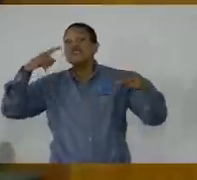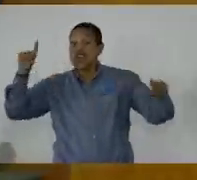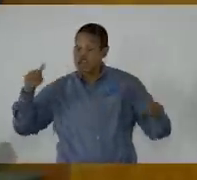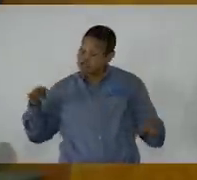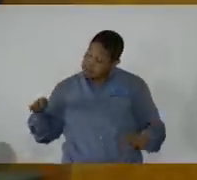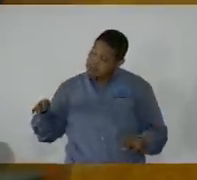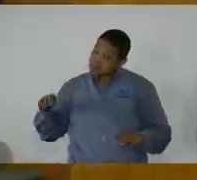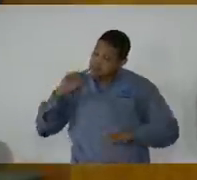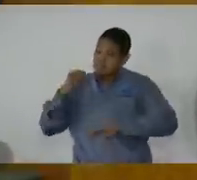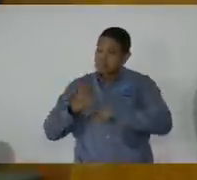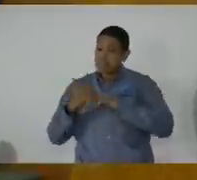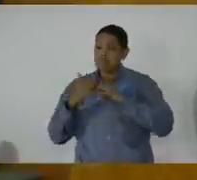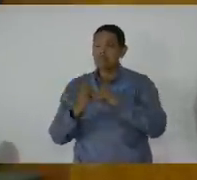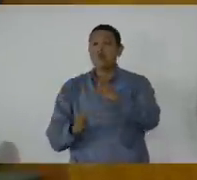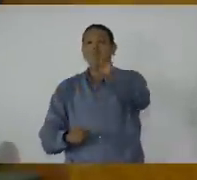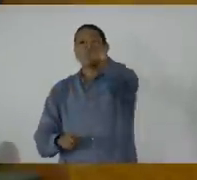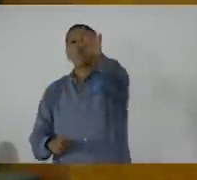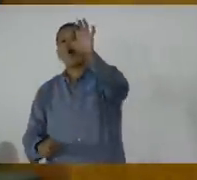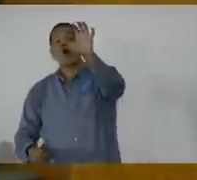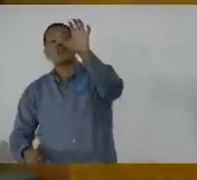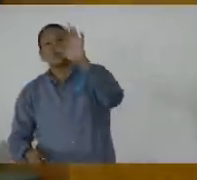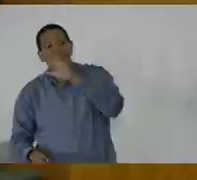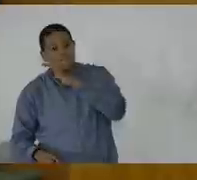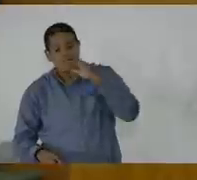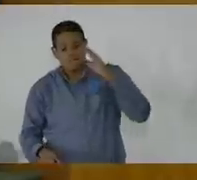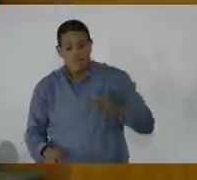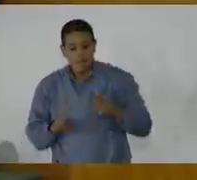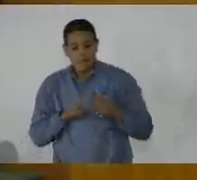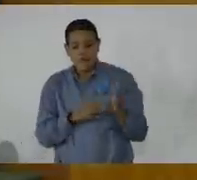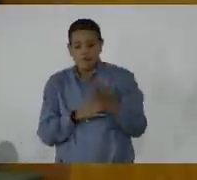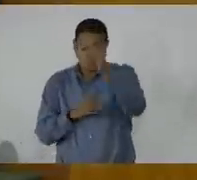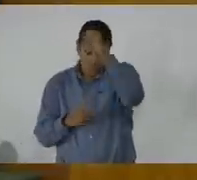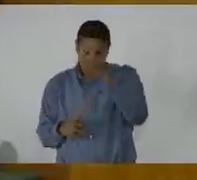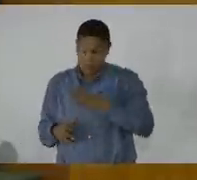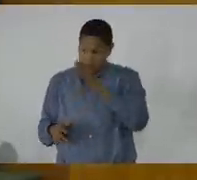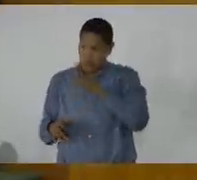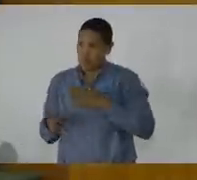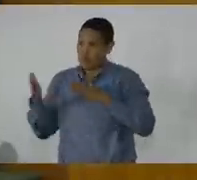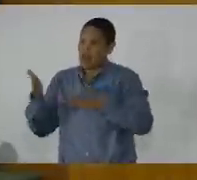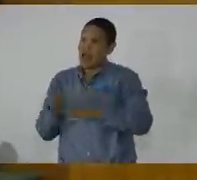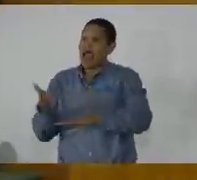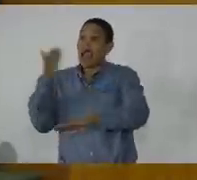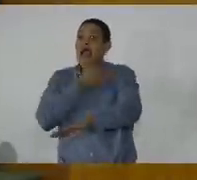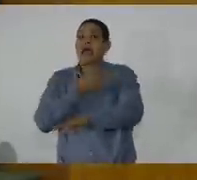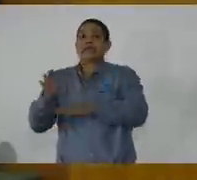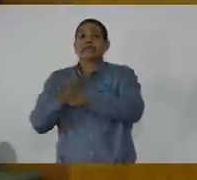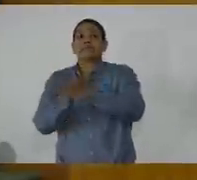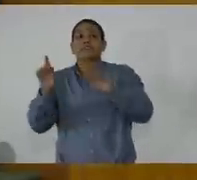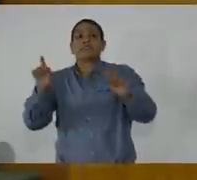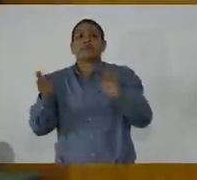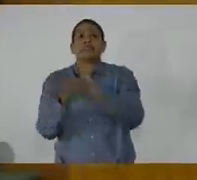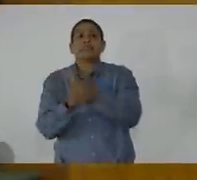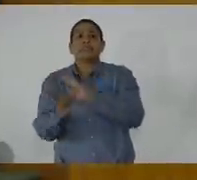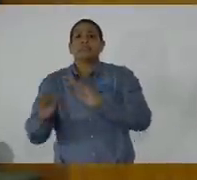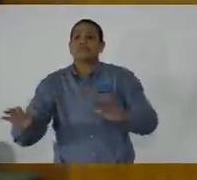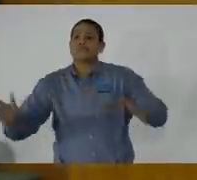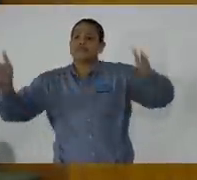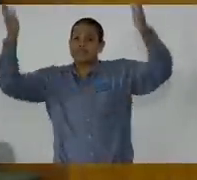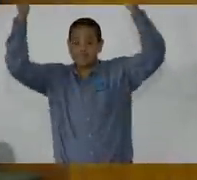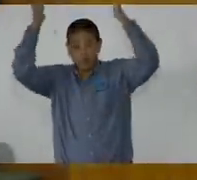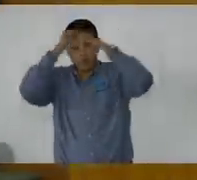Speaker, formalized 100 farmers and fisher folks and enhanced their business management skills. With